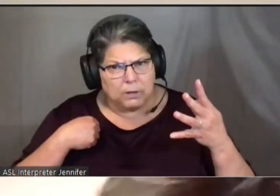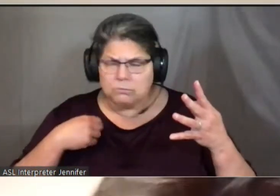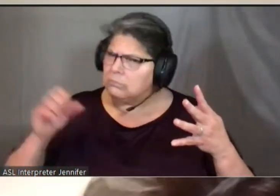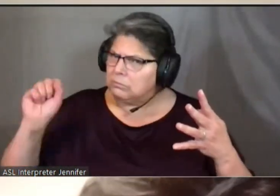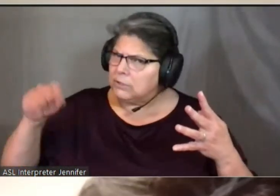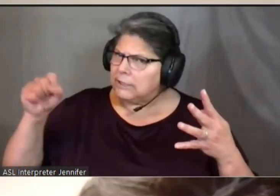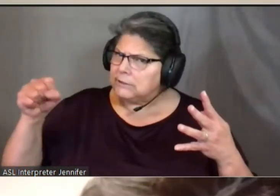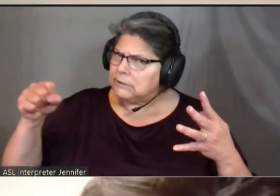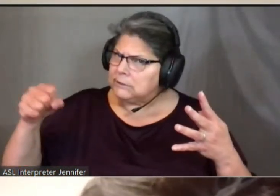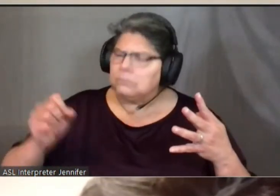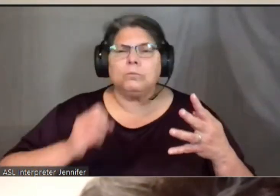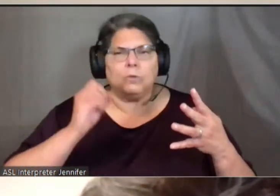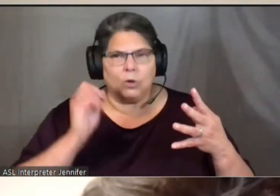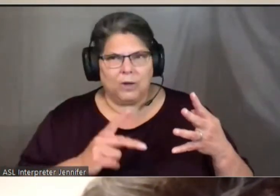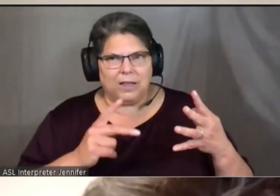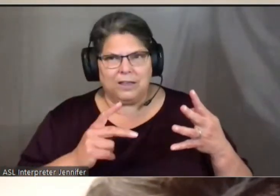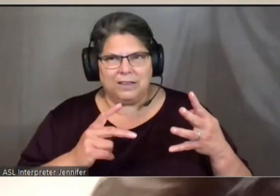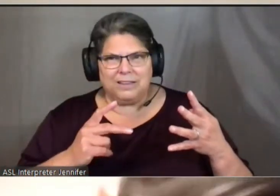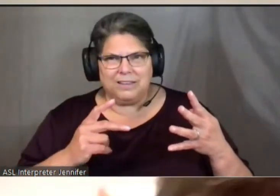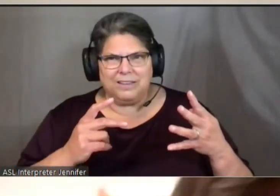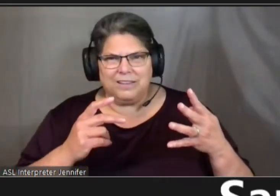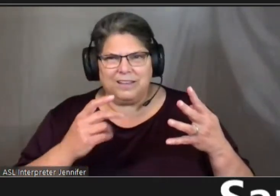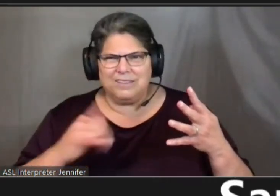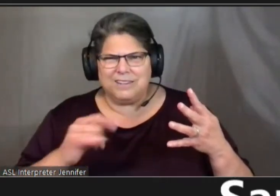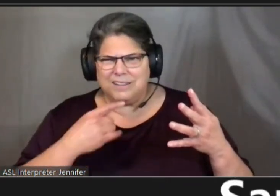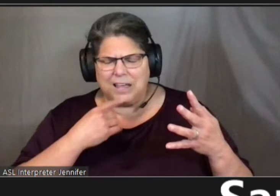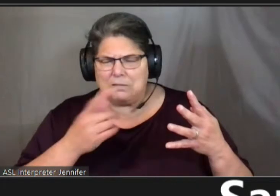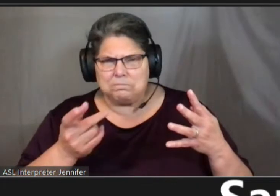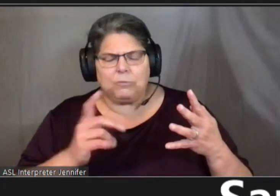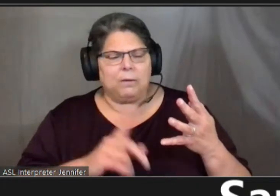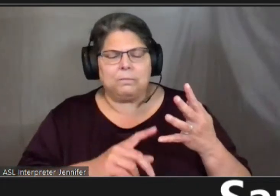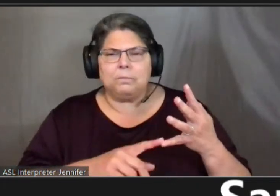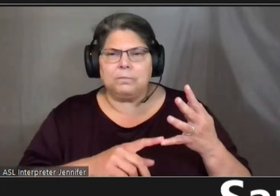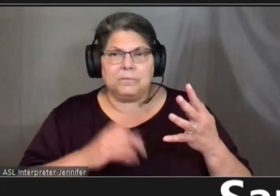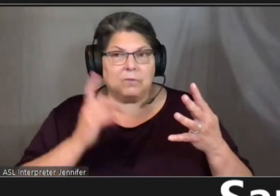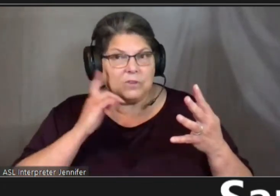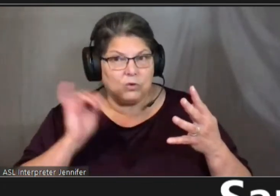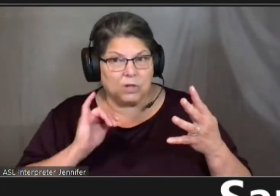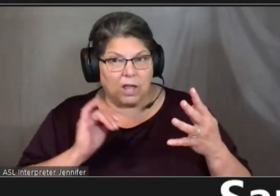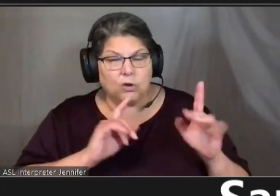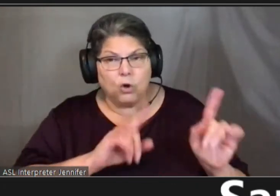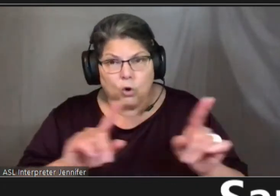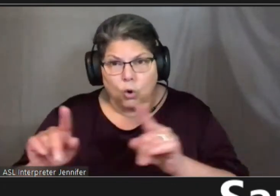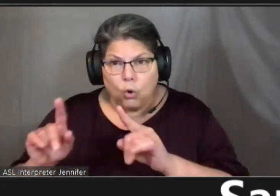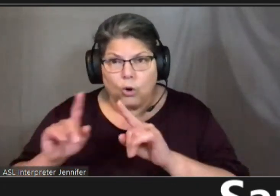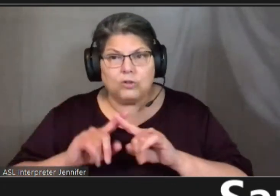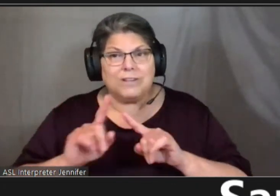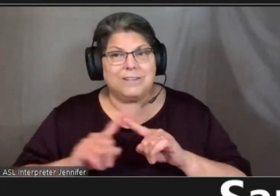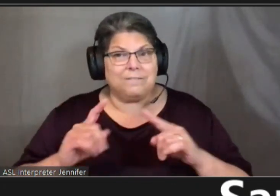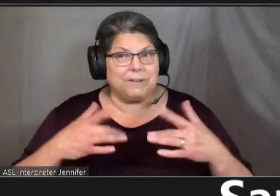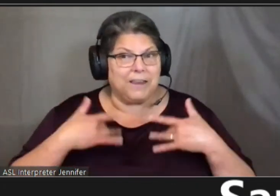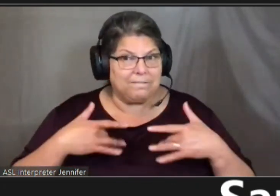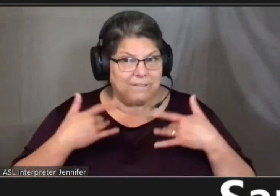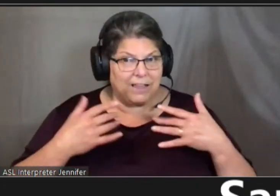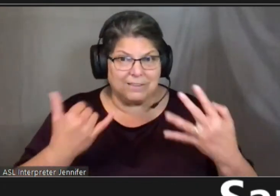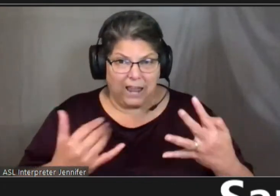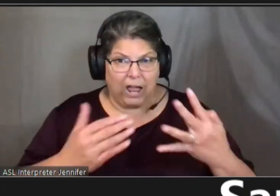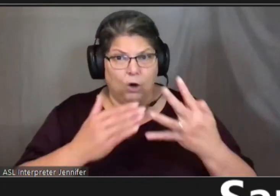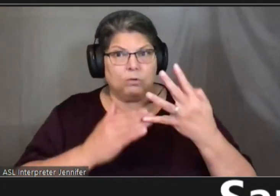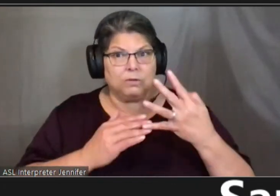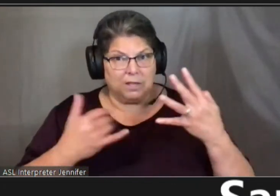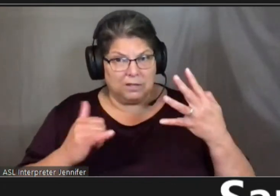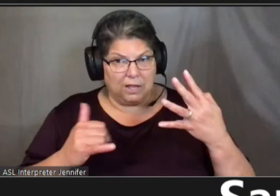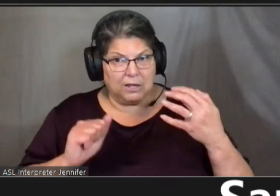Yes. Okay, I still had a notice on my screen. Okay, it sounds like attendance at various events in the yellow tier can be higher